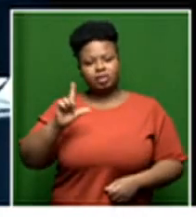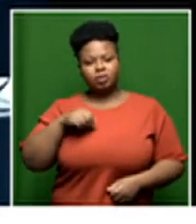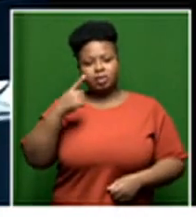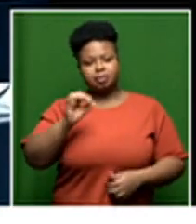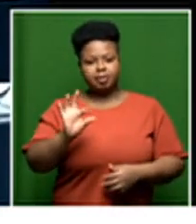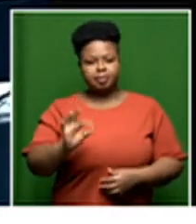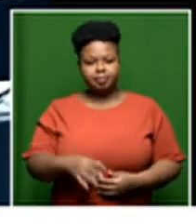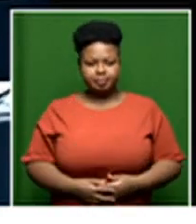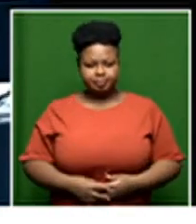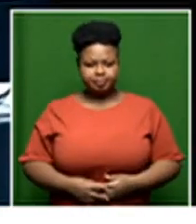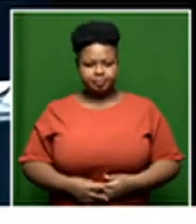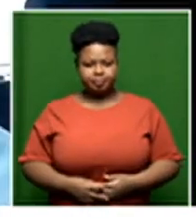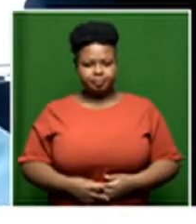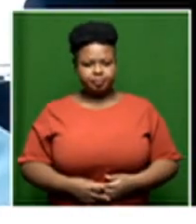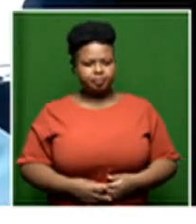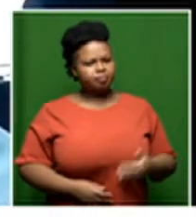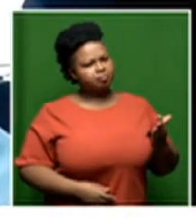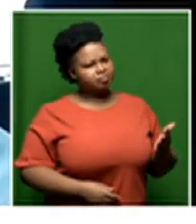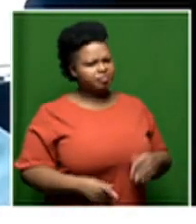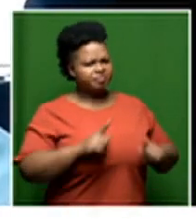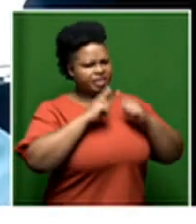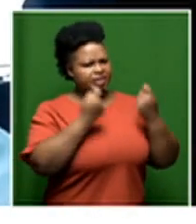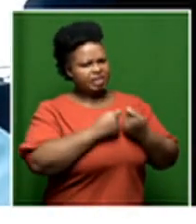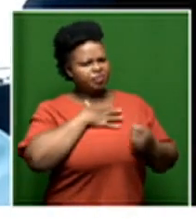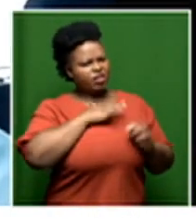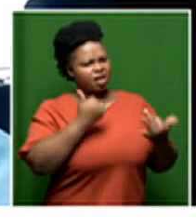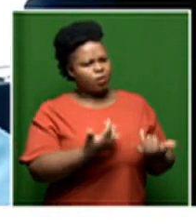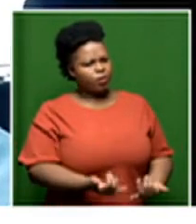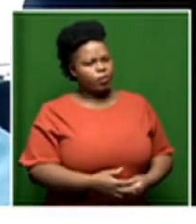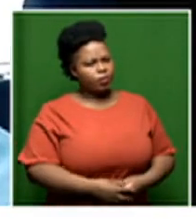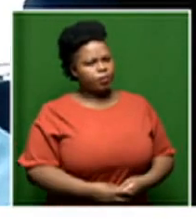Sundowns next Monday. What is the spirit in the team at the moment?